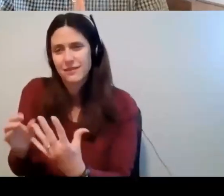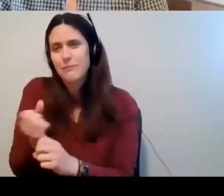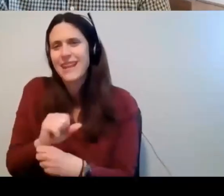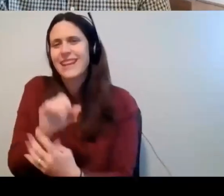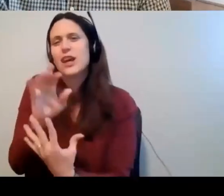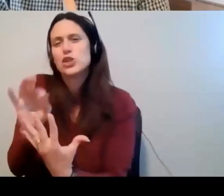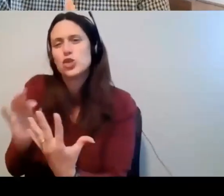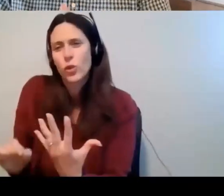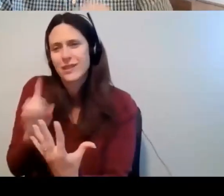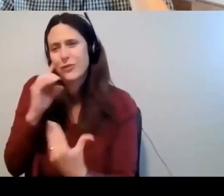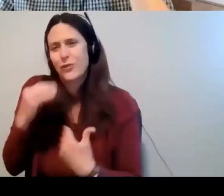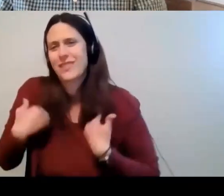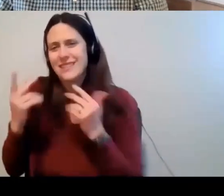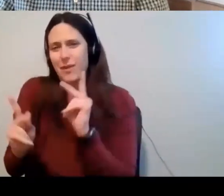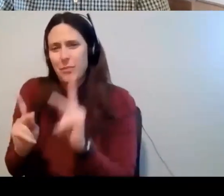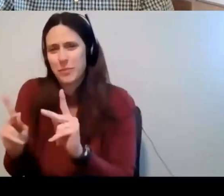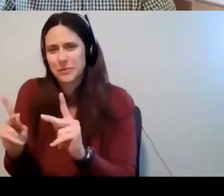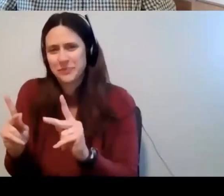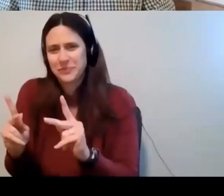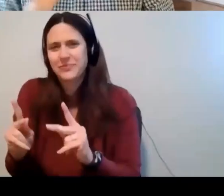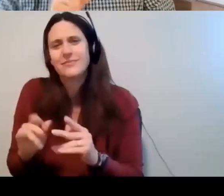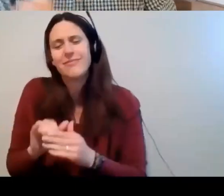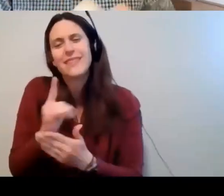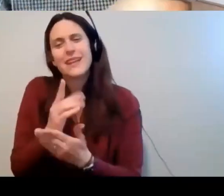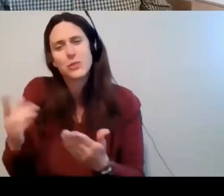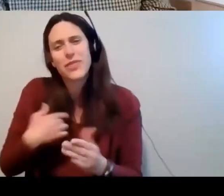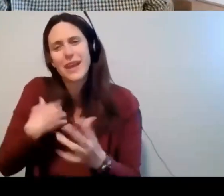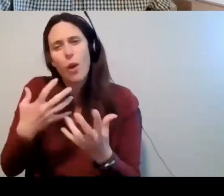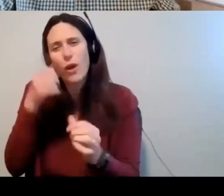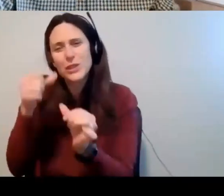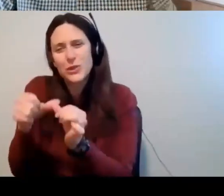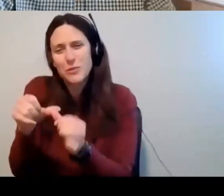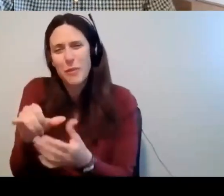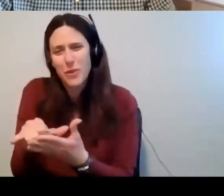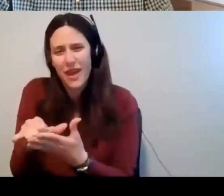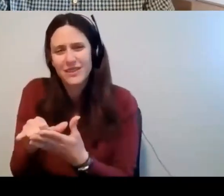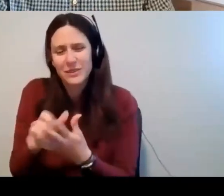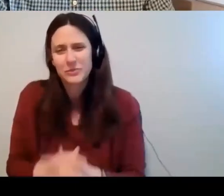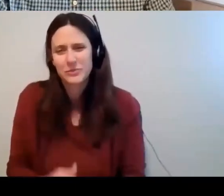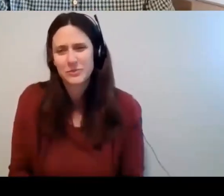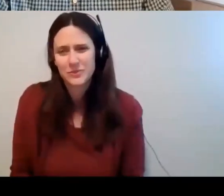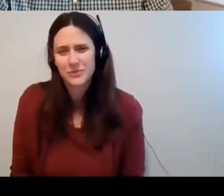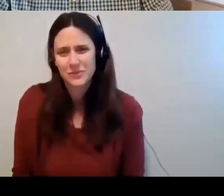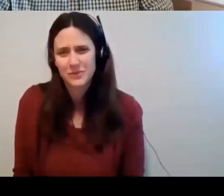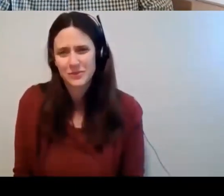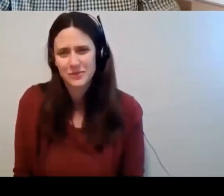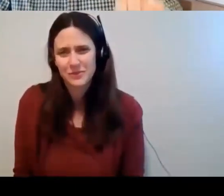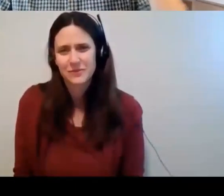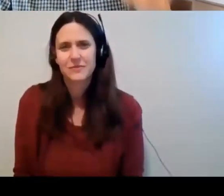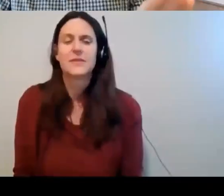I think if I had to pick one thing out of our whole talk today, that's the thing I want you to take out of it. So make sure you write that down. Okay, we are going to